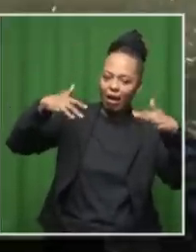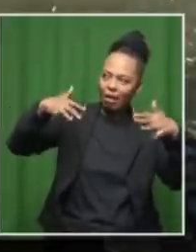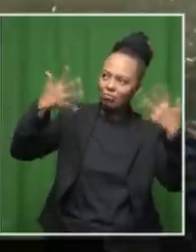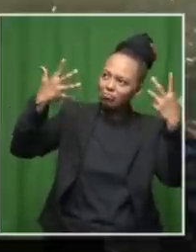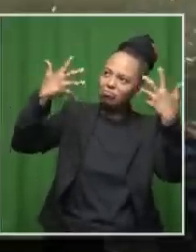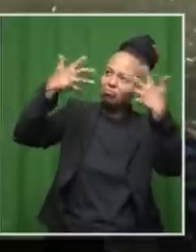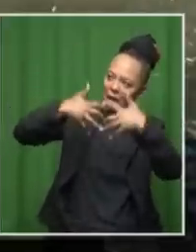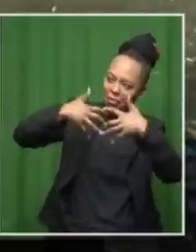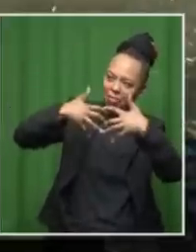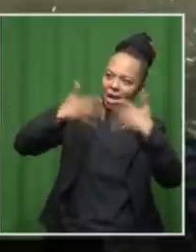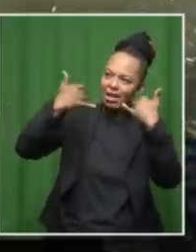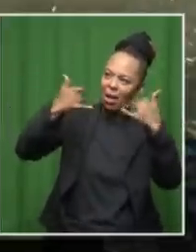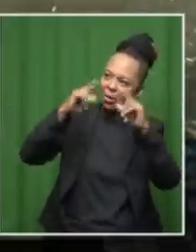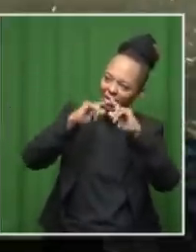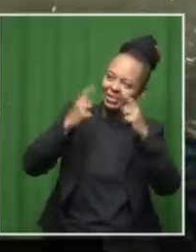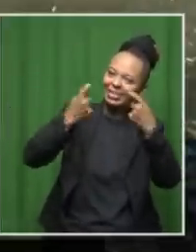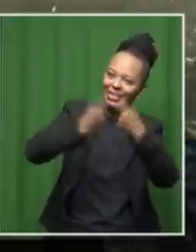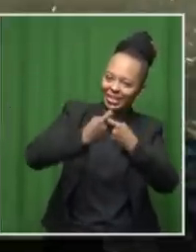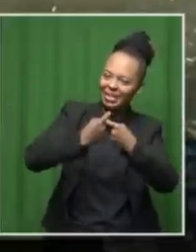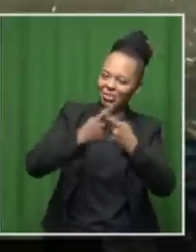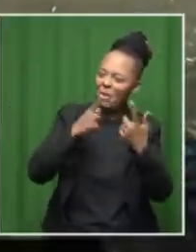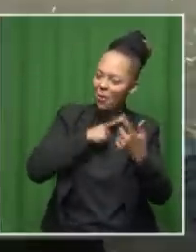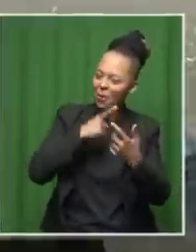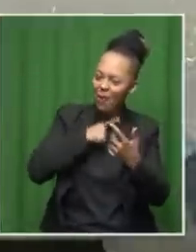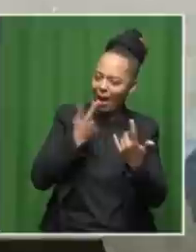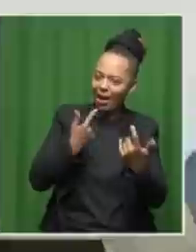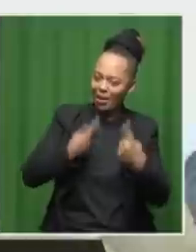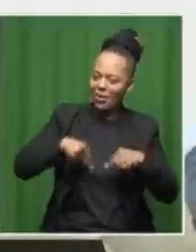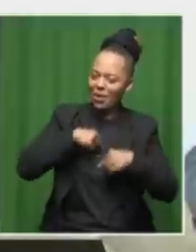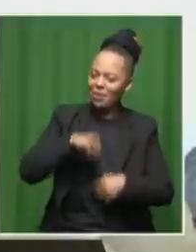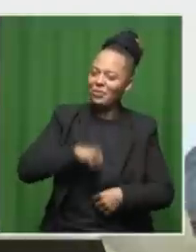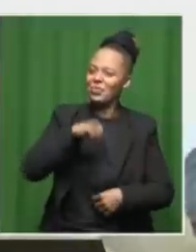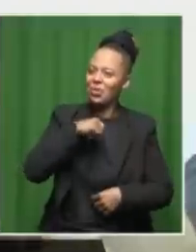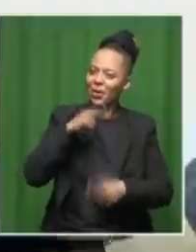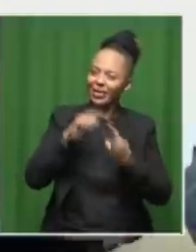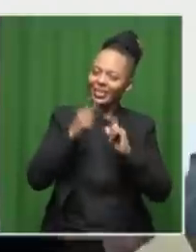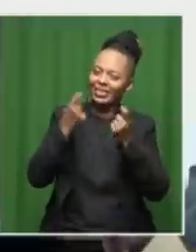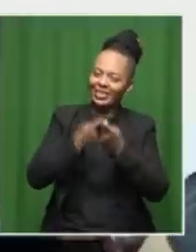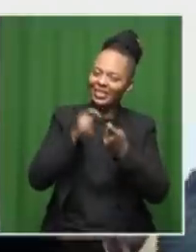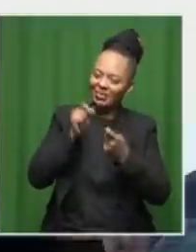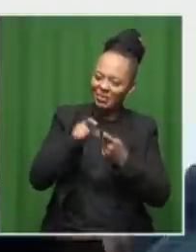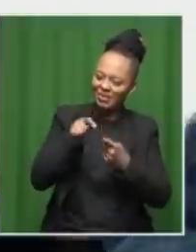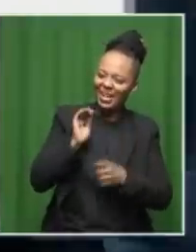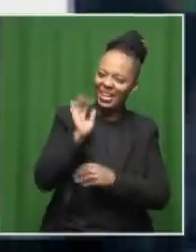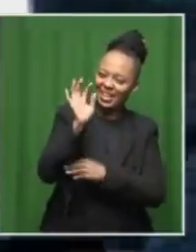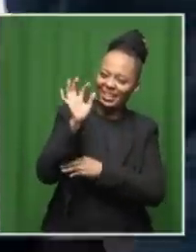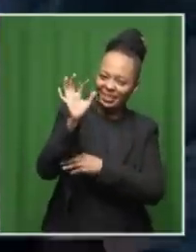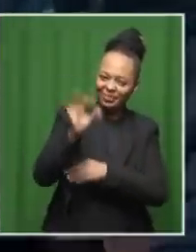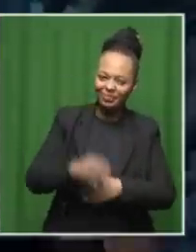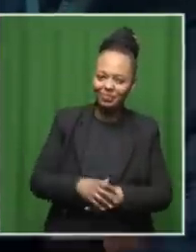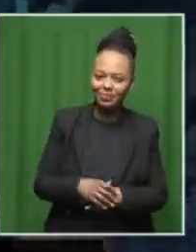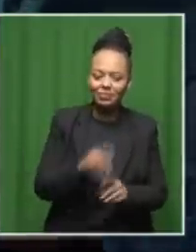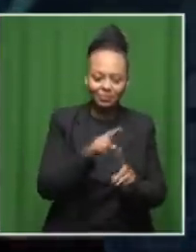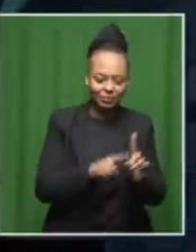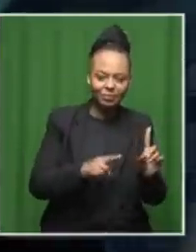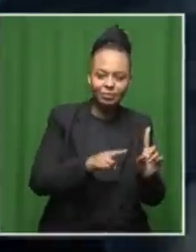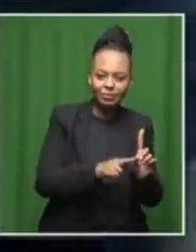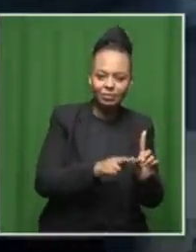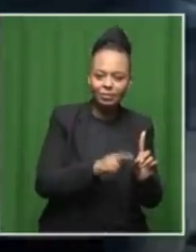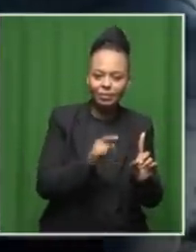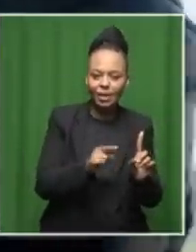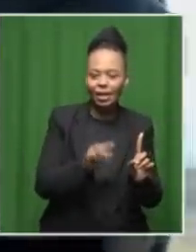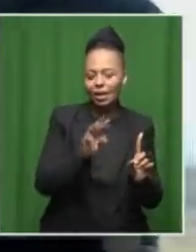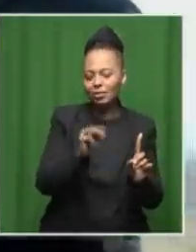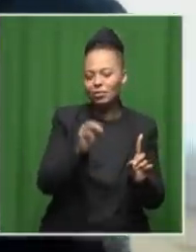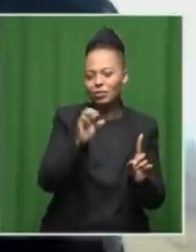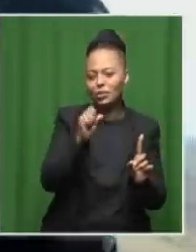for the spectacular team that has done the country so immensely proud. Bongim Somi, see, I've got you guys covered. I